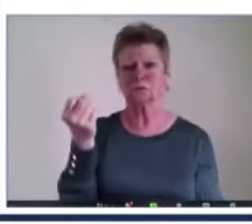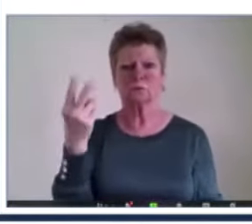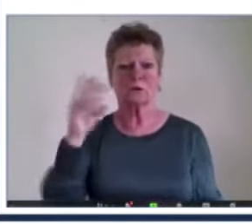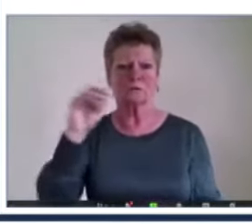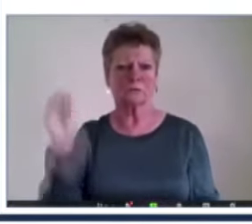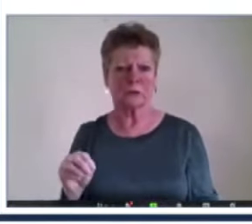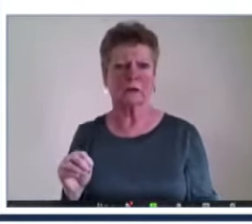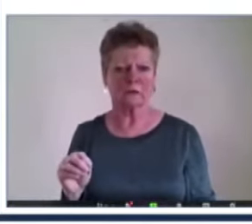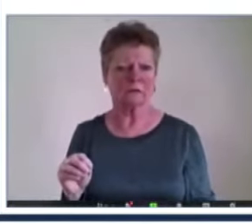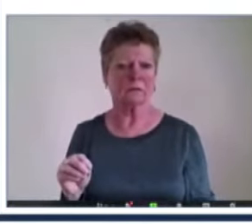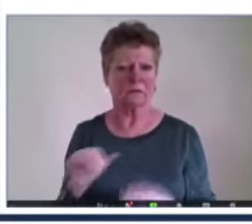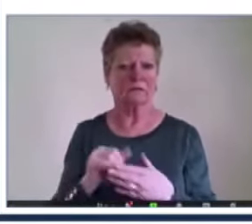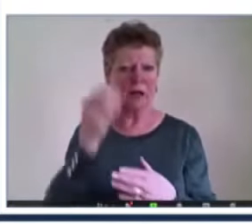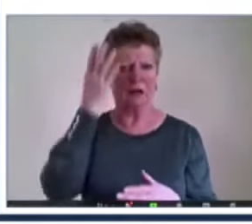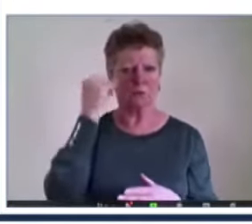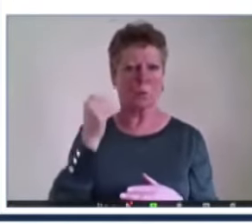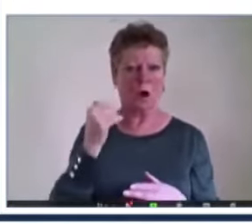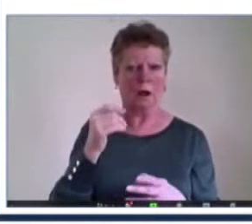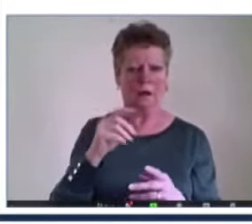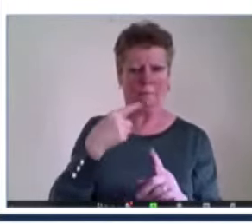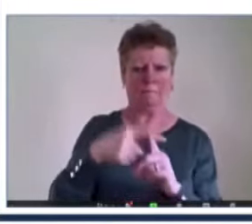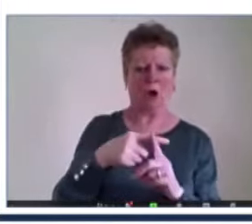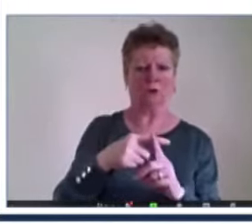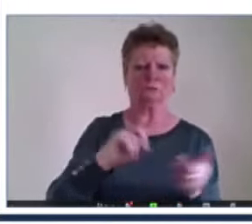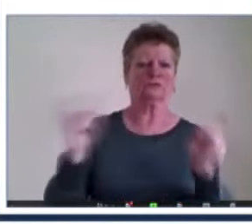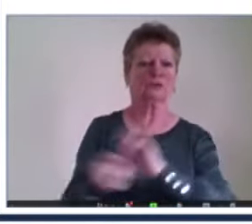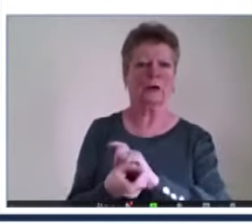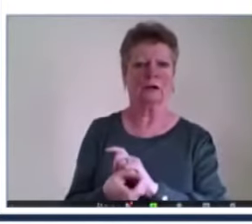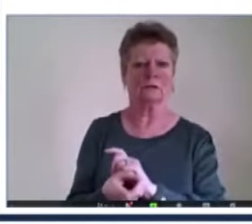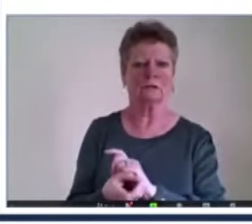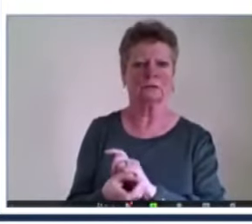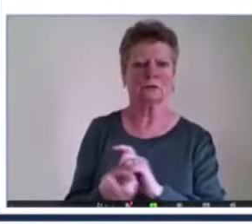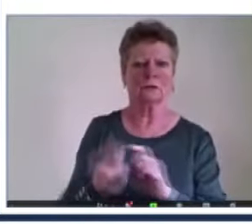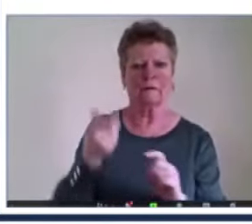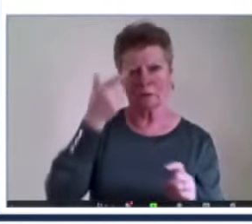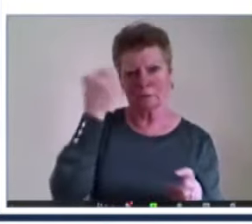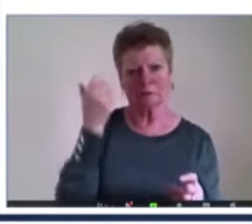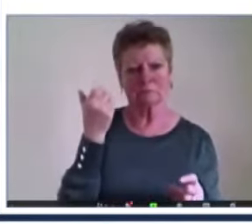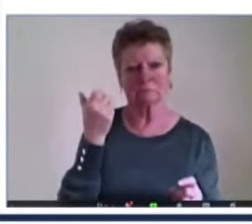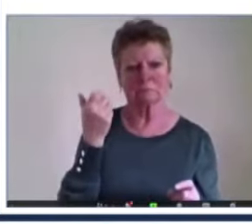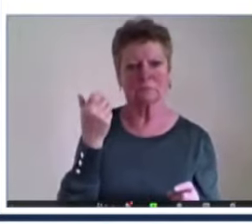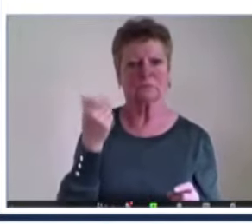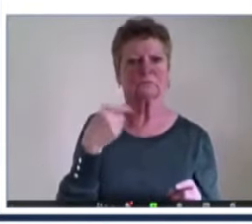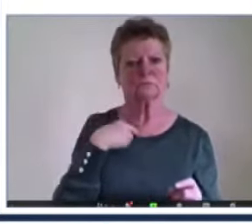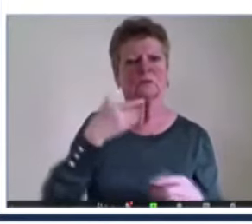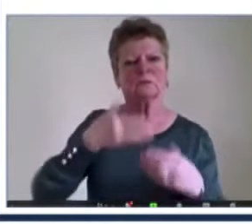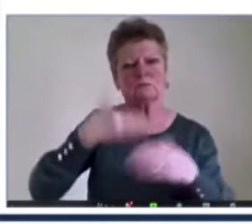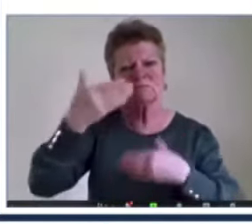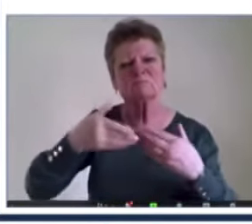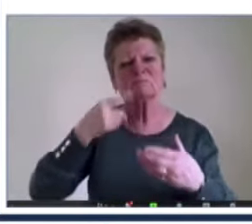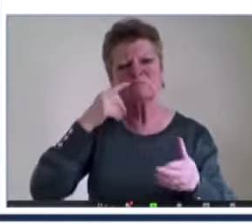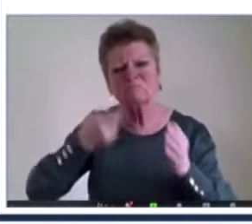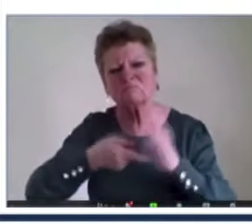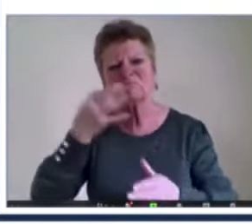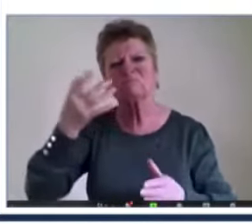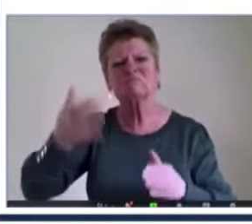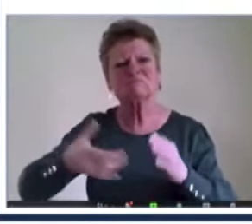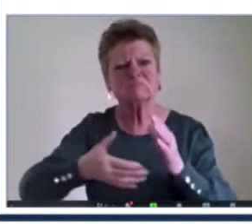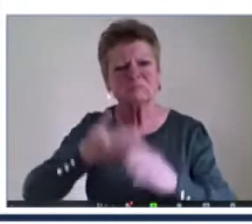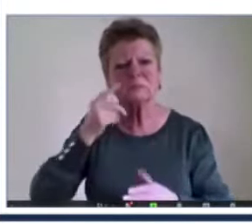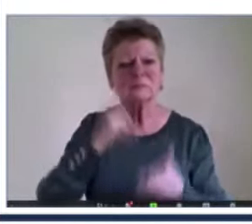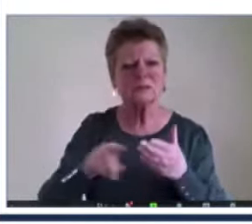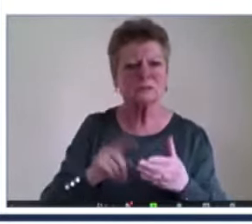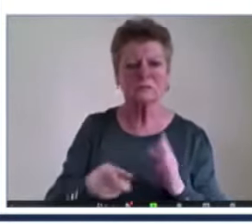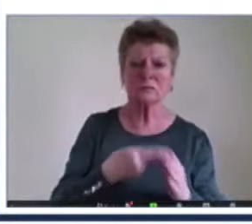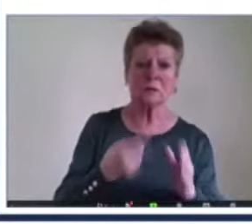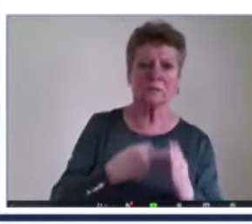for that change in percent positivity, because we now have, and we look at it periodically. Some days it's as much as